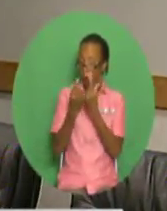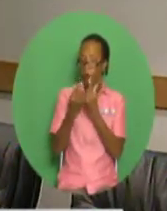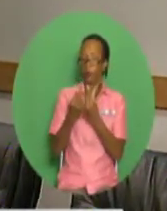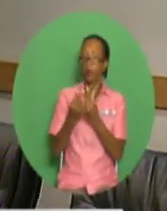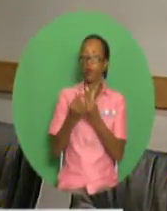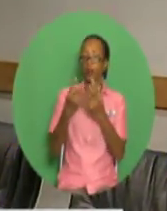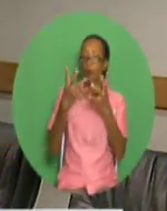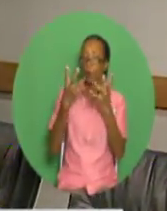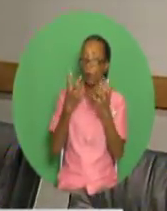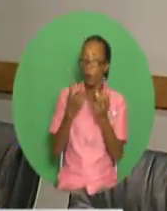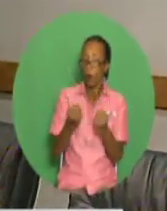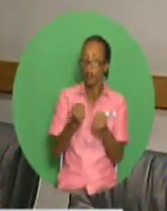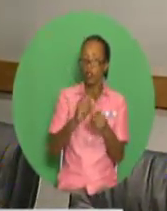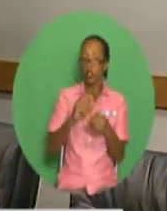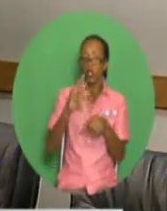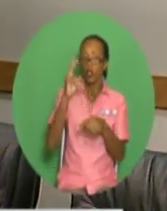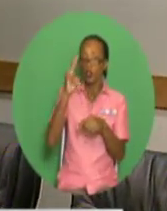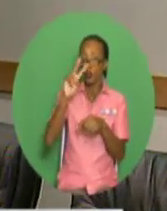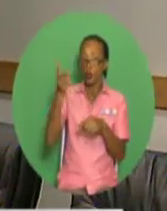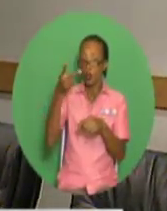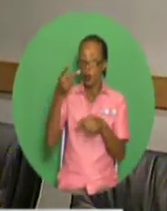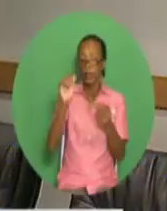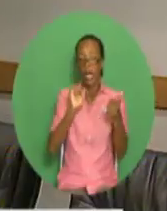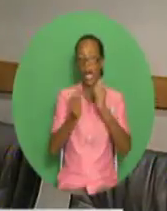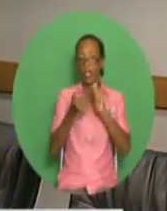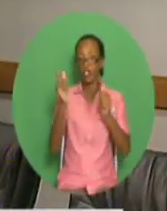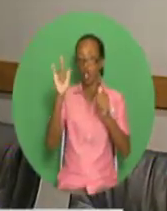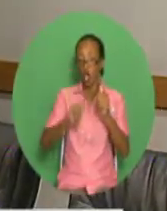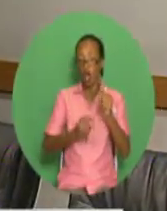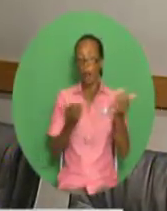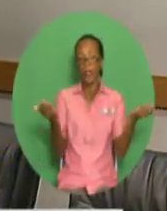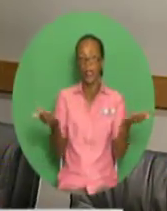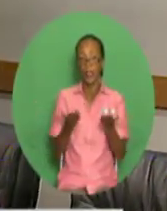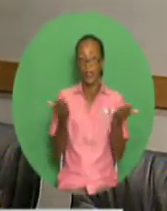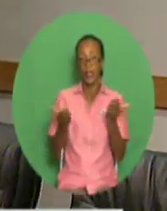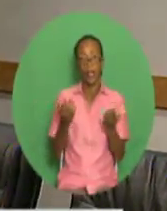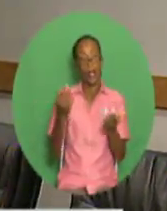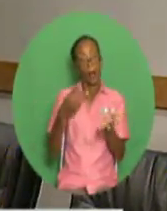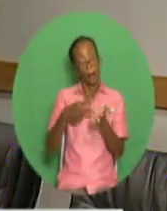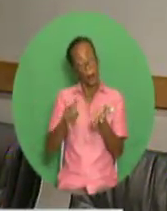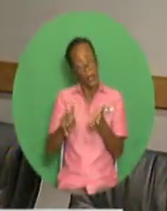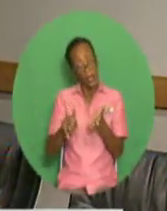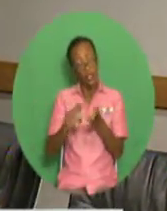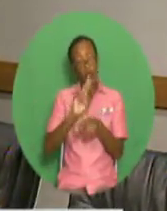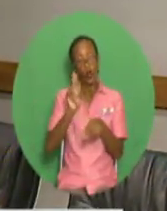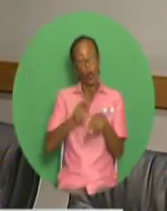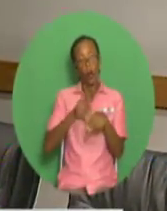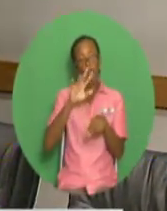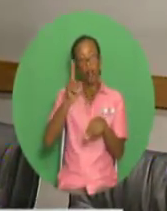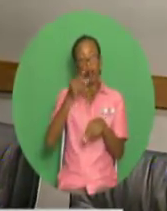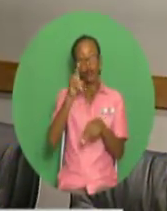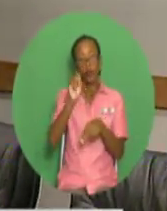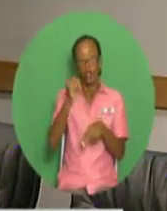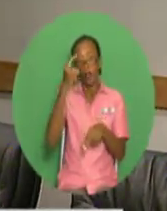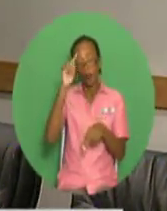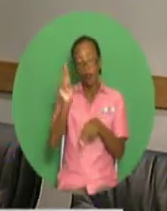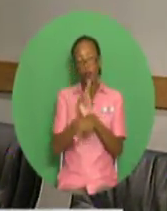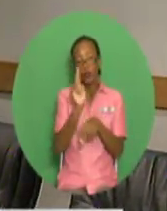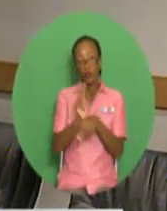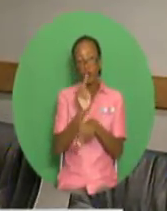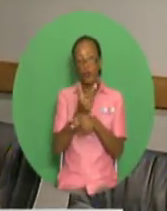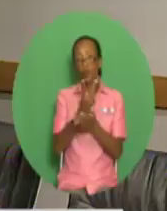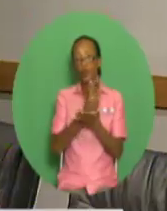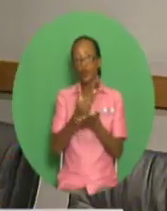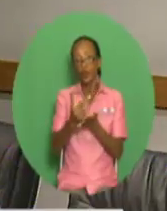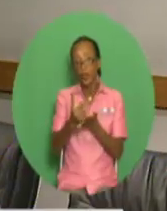have as much as 2,000 athletes from the world coming here. And the minimum that I'm hearing that they pay is $5,000 US here for 2 weeks to utilize our